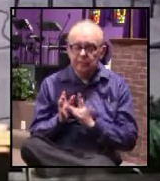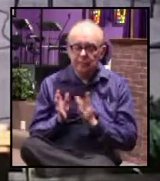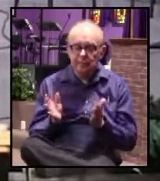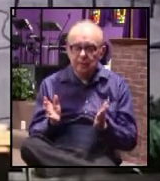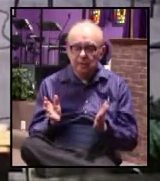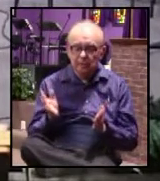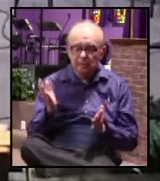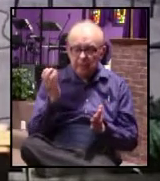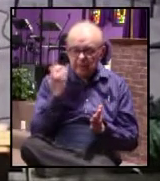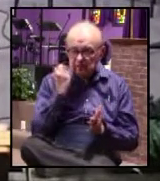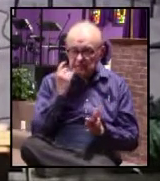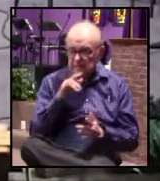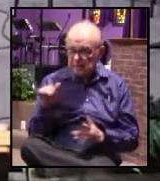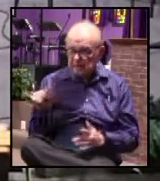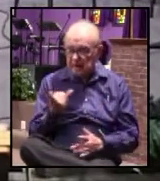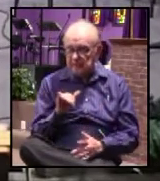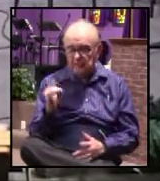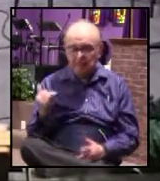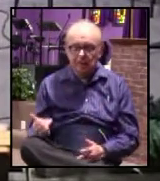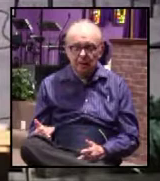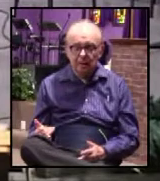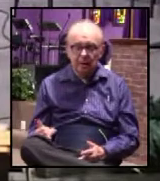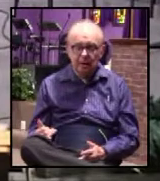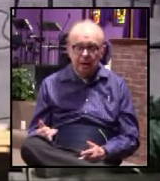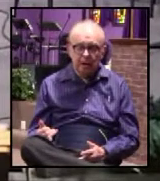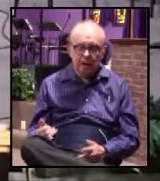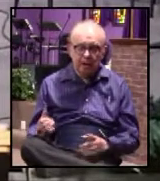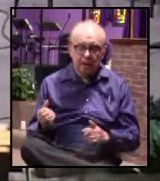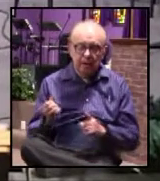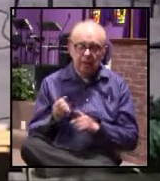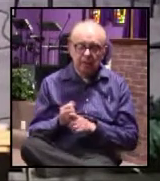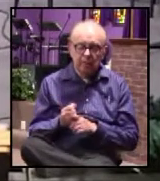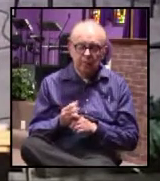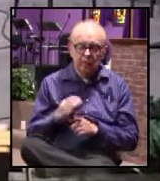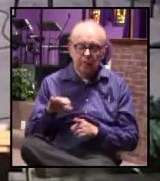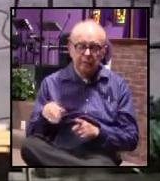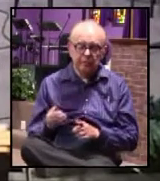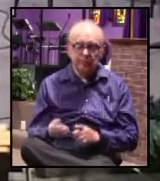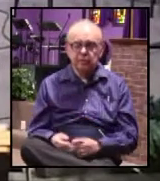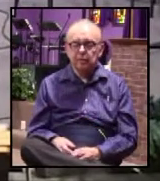If you are the same, you got a hold of the invitation.